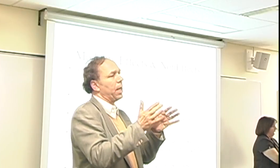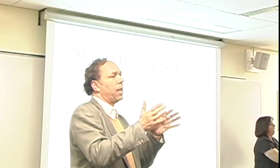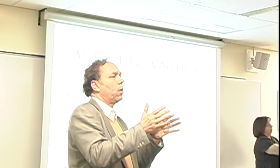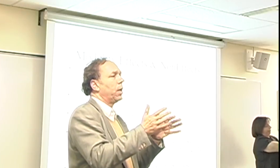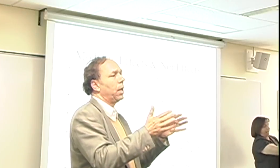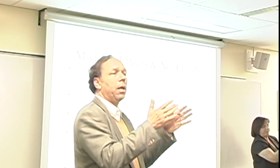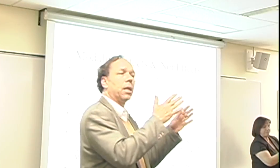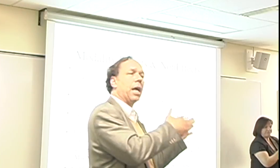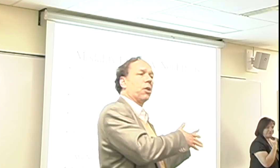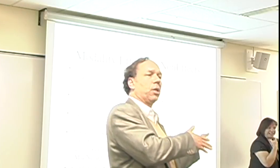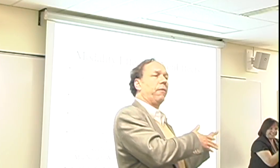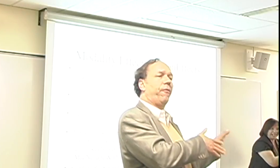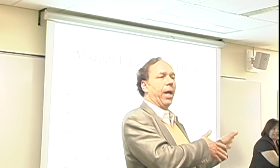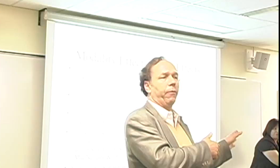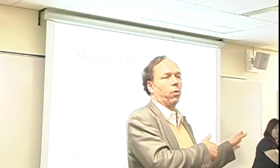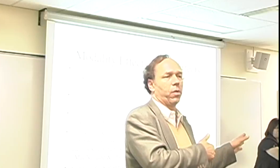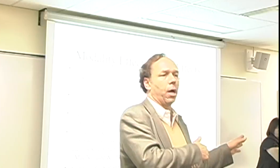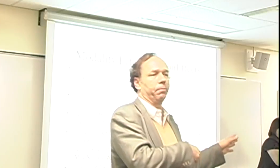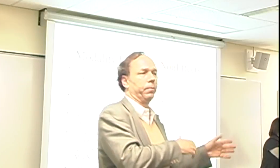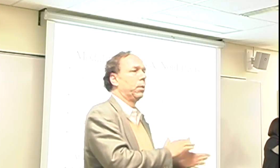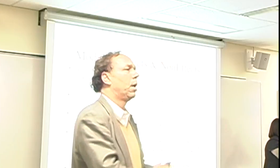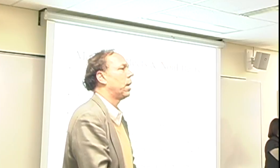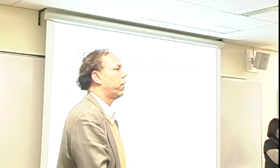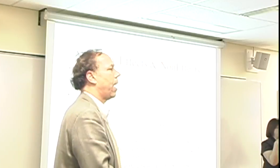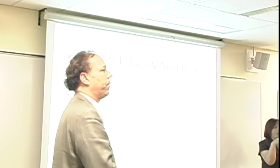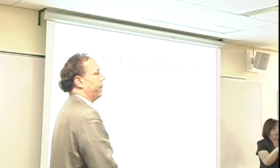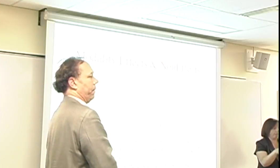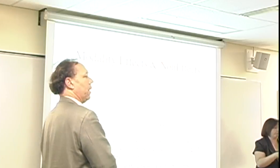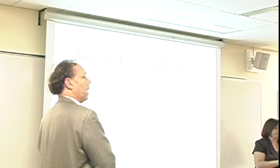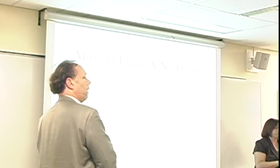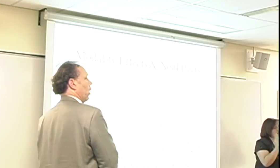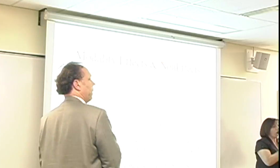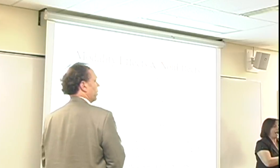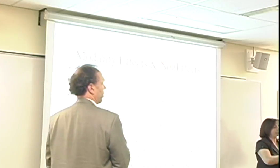this one asynchrony that actually favors sign. And I'll stop there. Thank you very much.